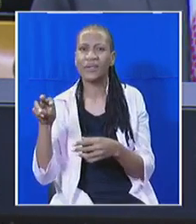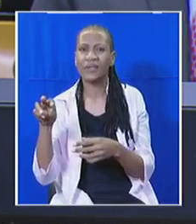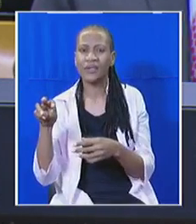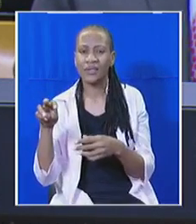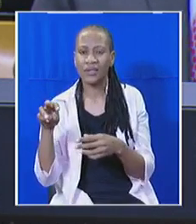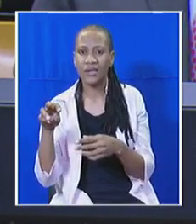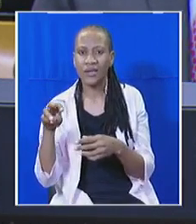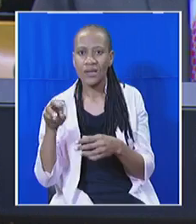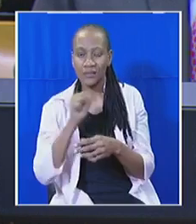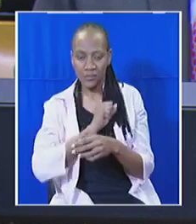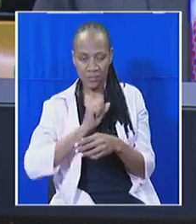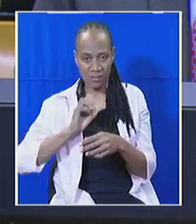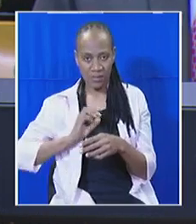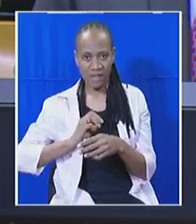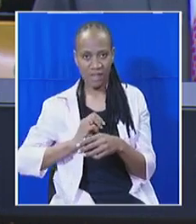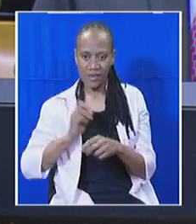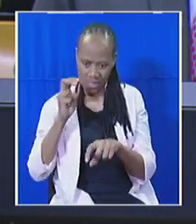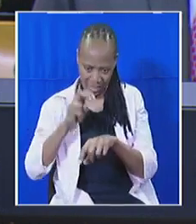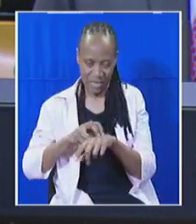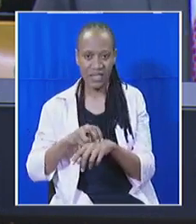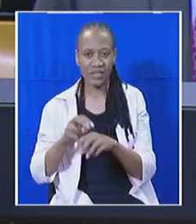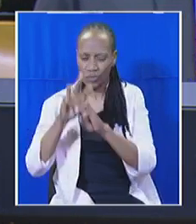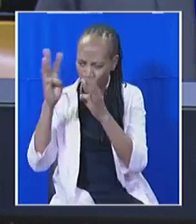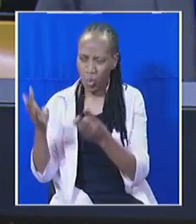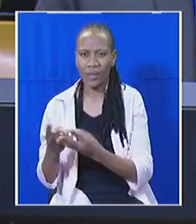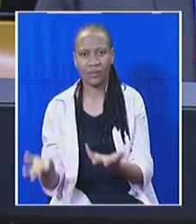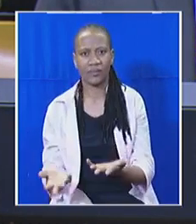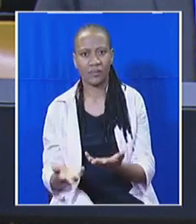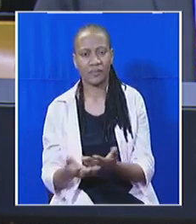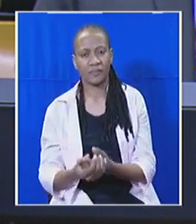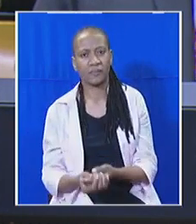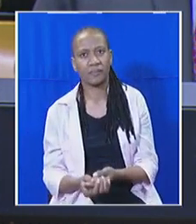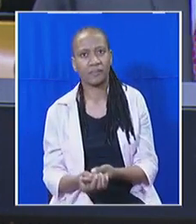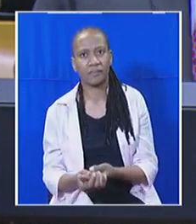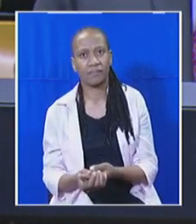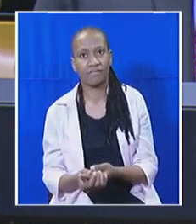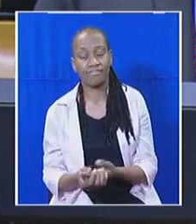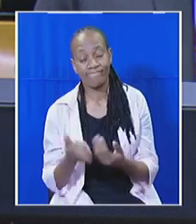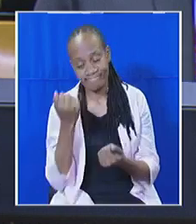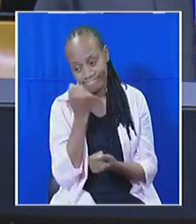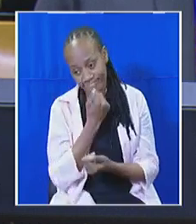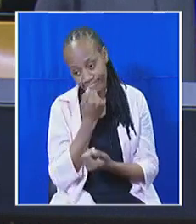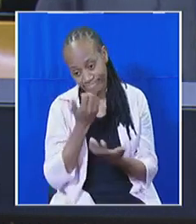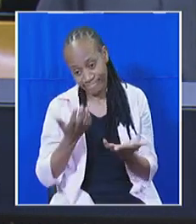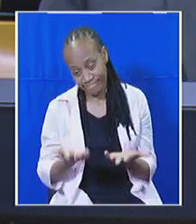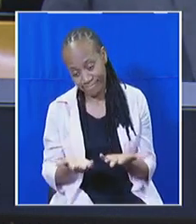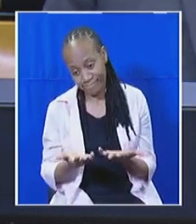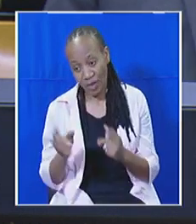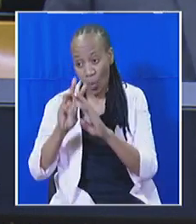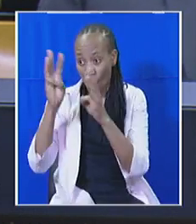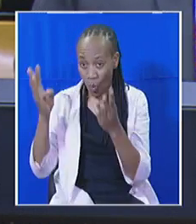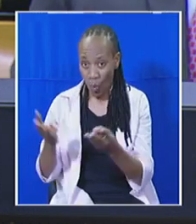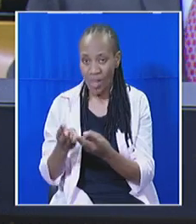this fundamental issue is resolved, the question will keep on recurring. Unfortunately, this global